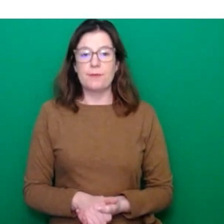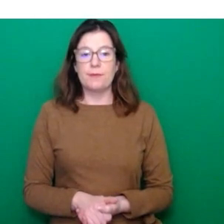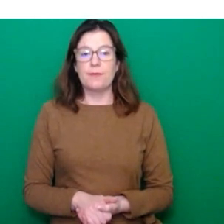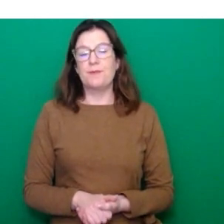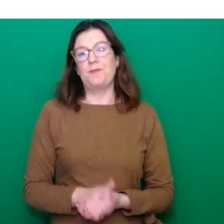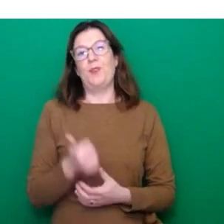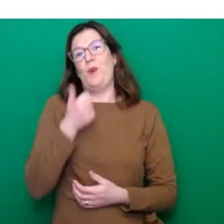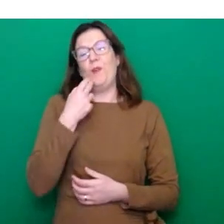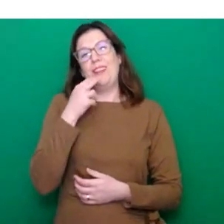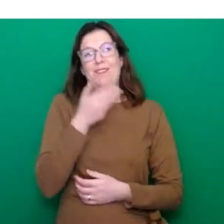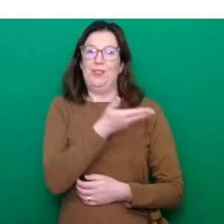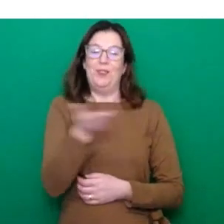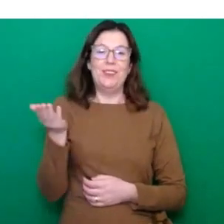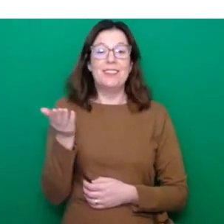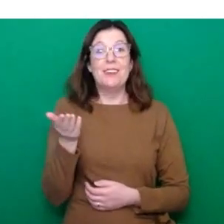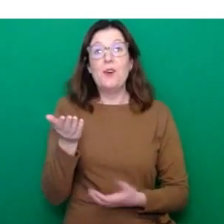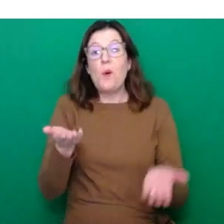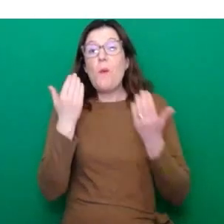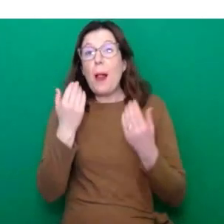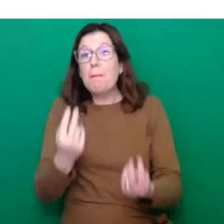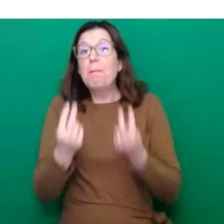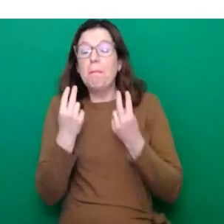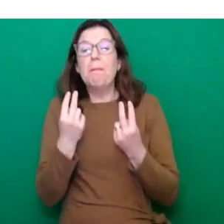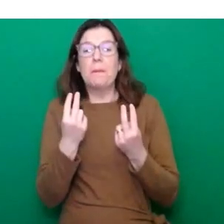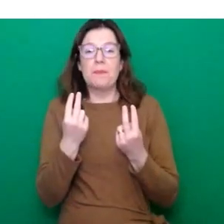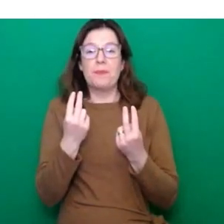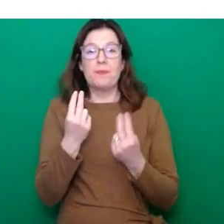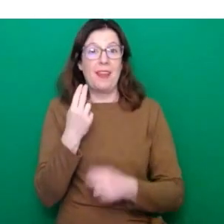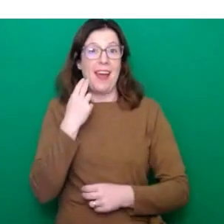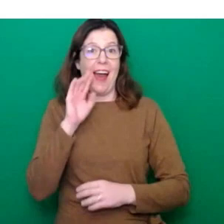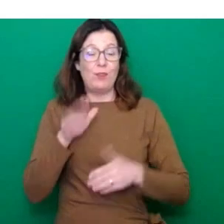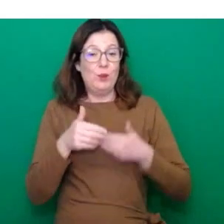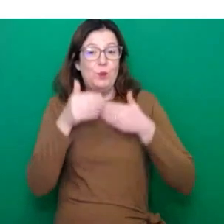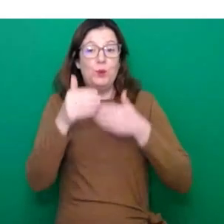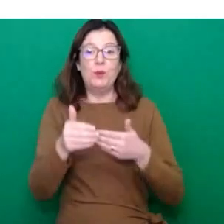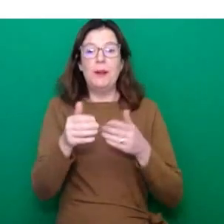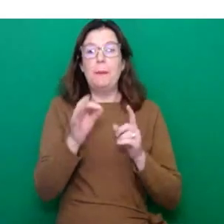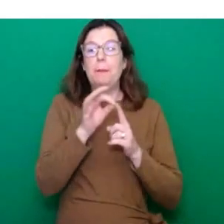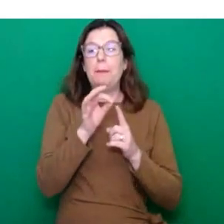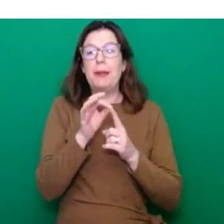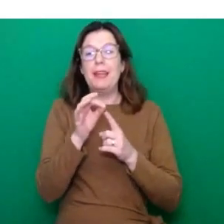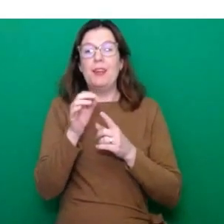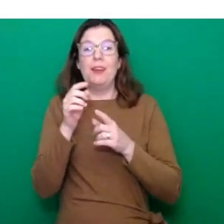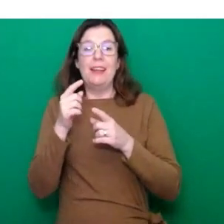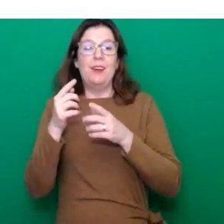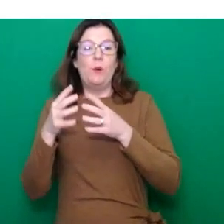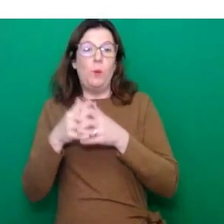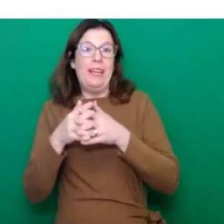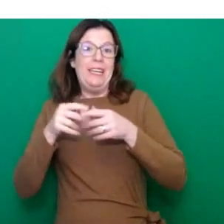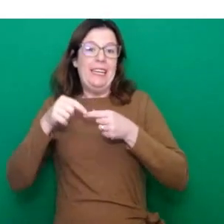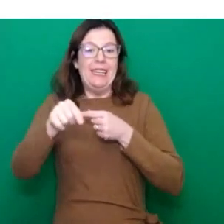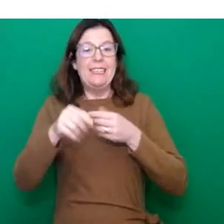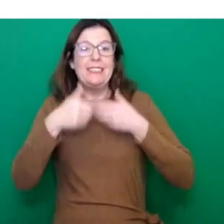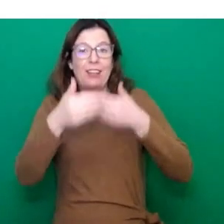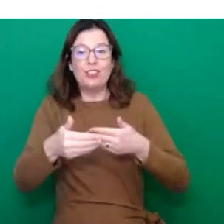Good afternoon, everyone, and welcome to this afternoon's PP Week session. This is a